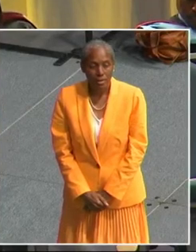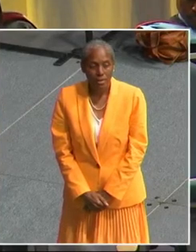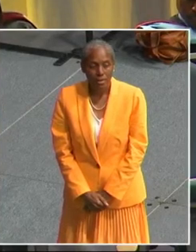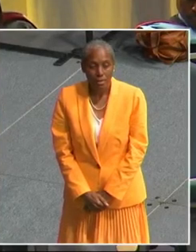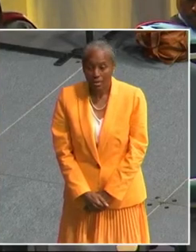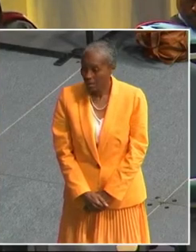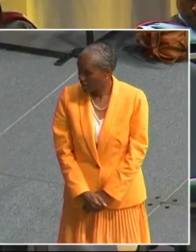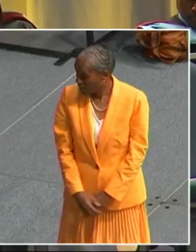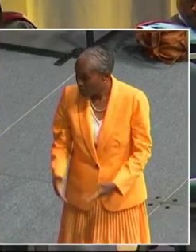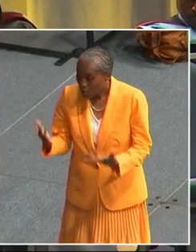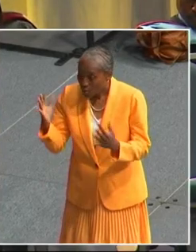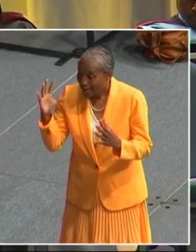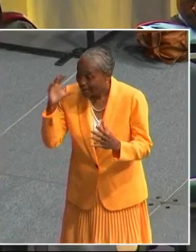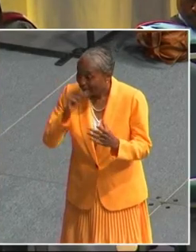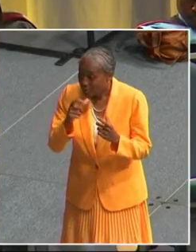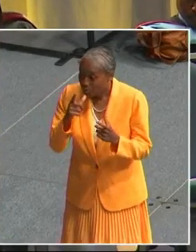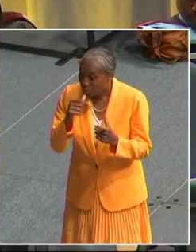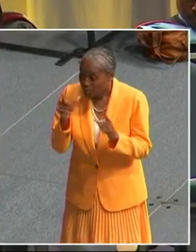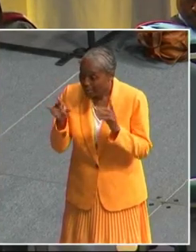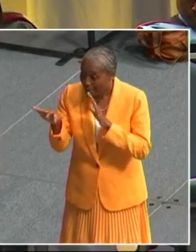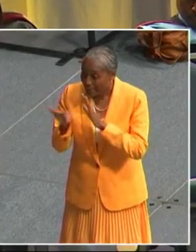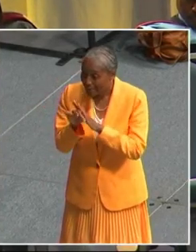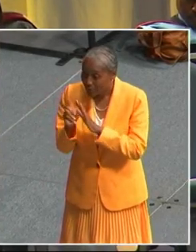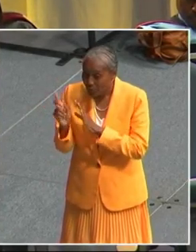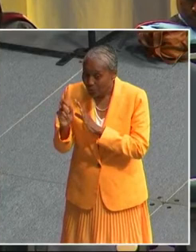Are you waiting to see what he's chosen?